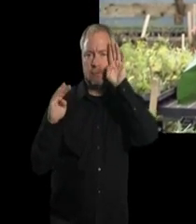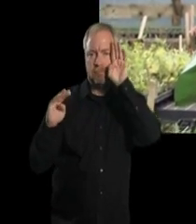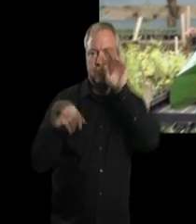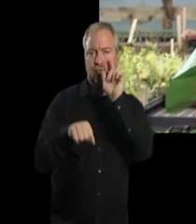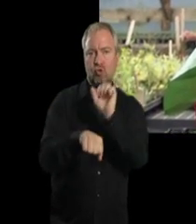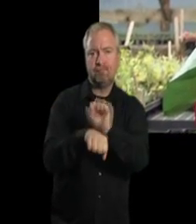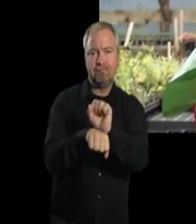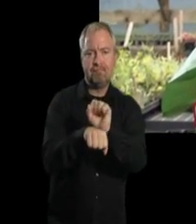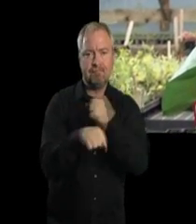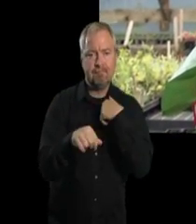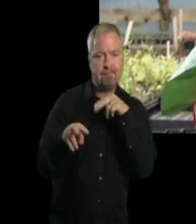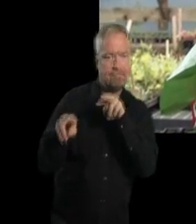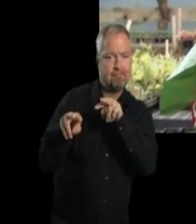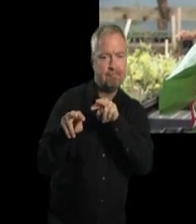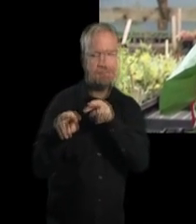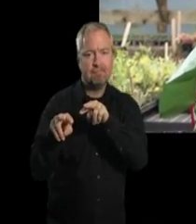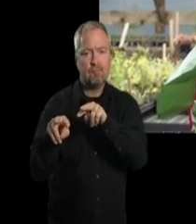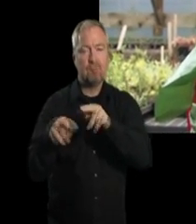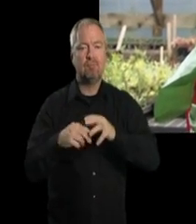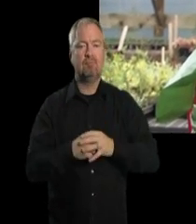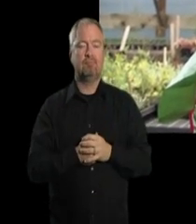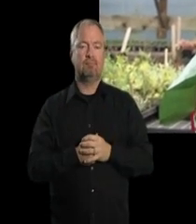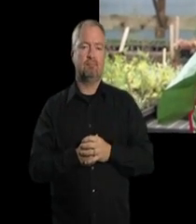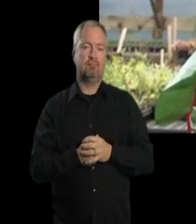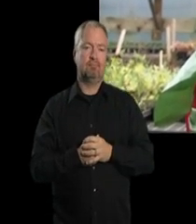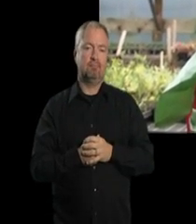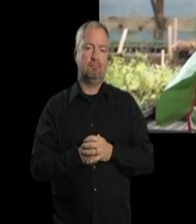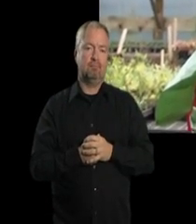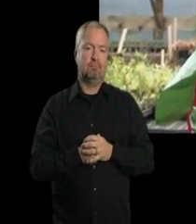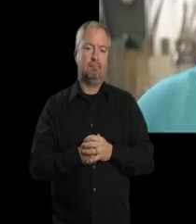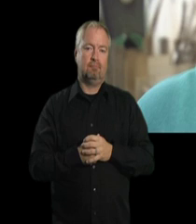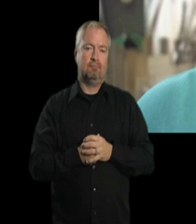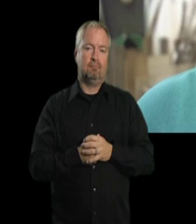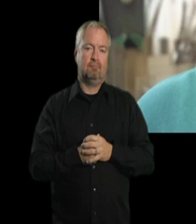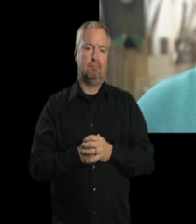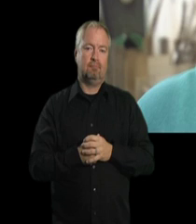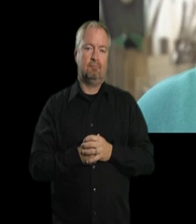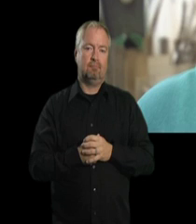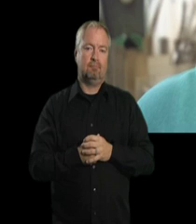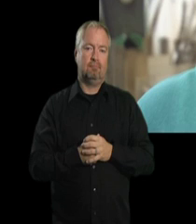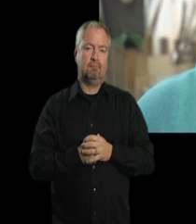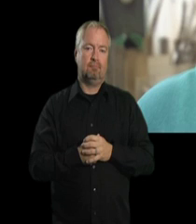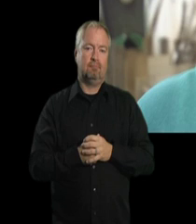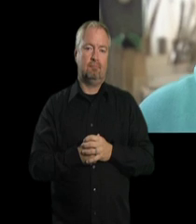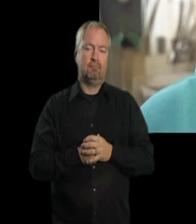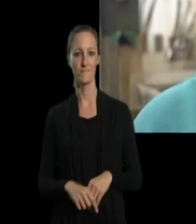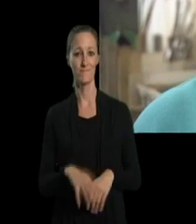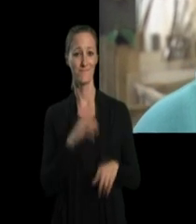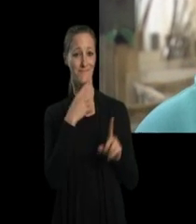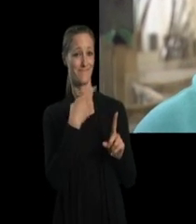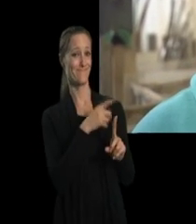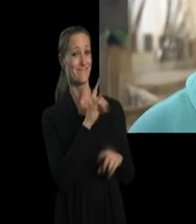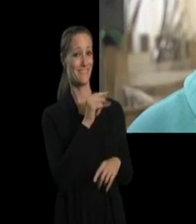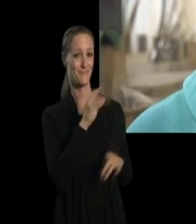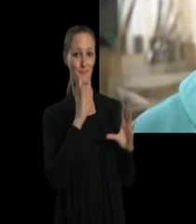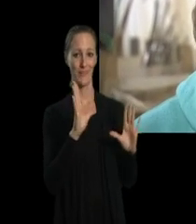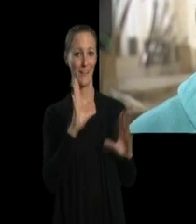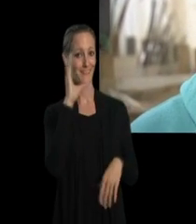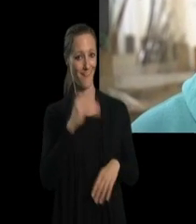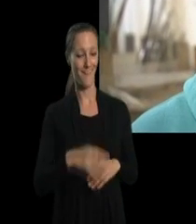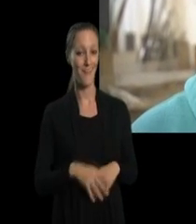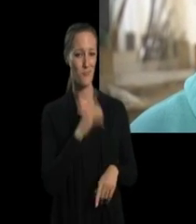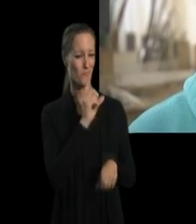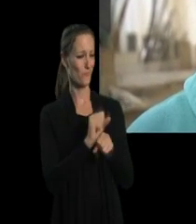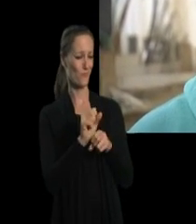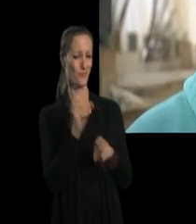and stuff, and then I hope for a job. Terry Hartman interviews. Dylan's a great guy. He